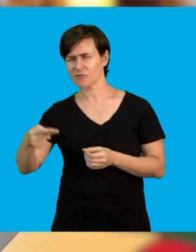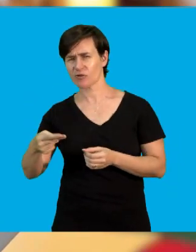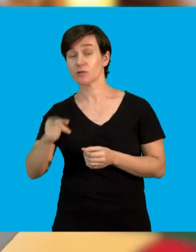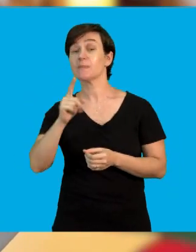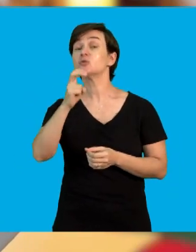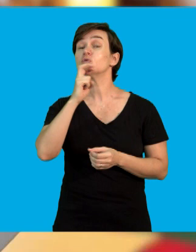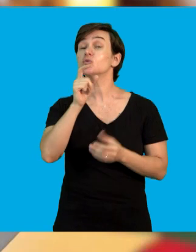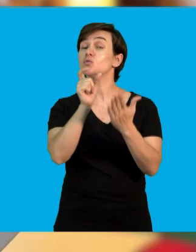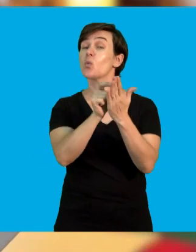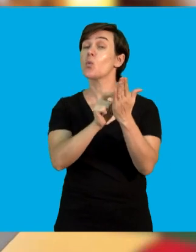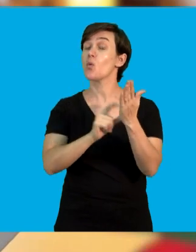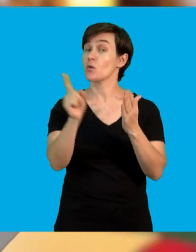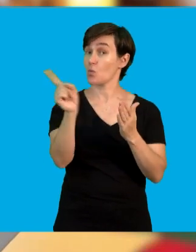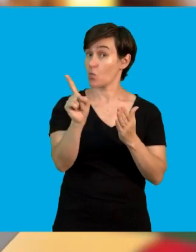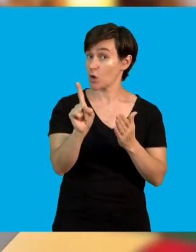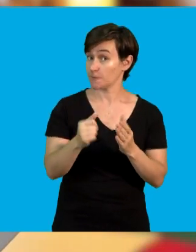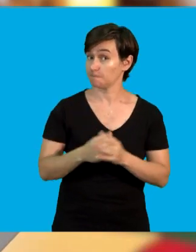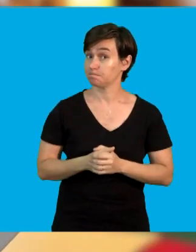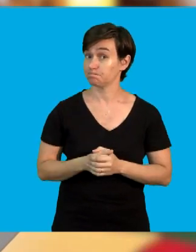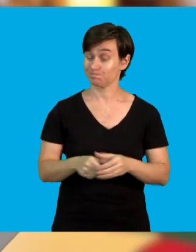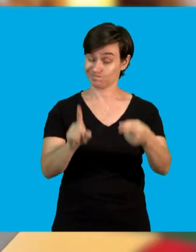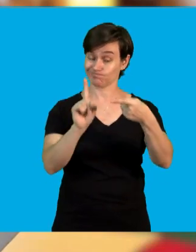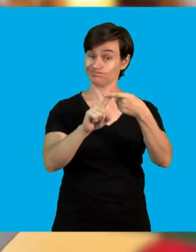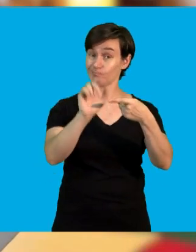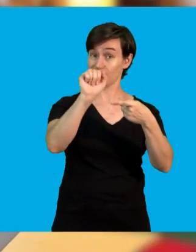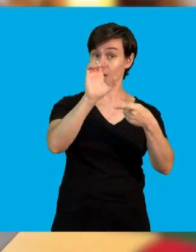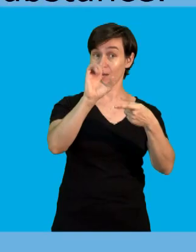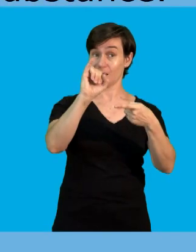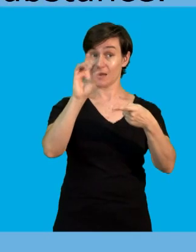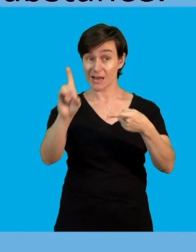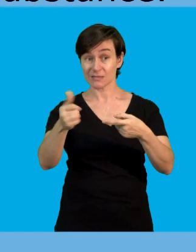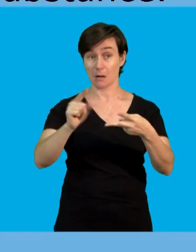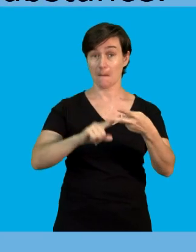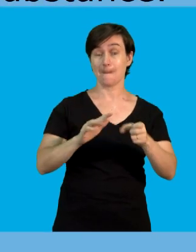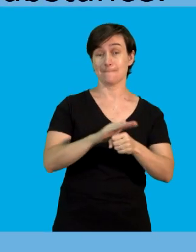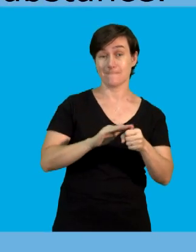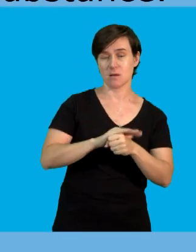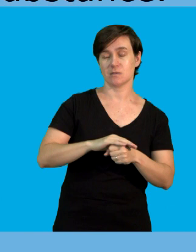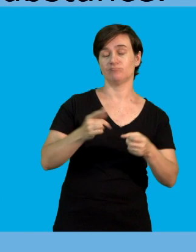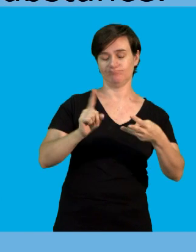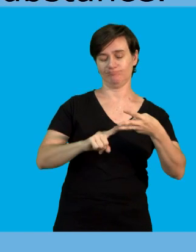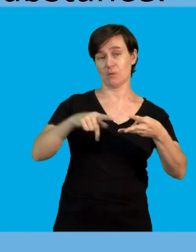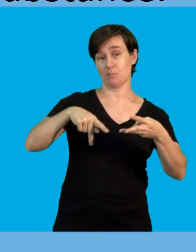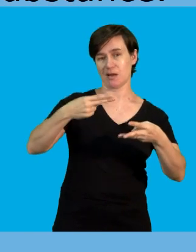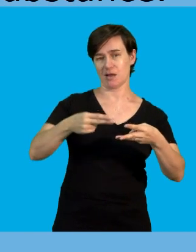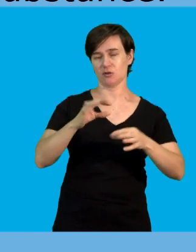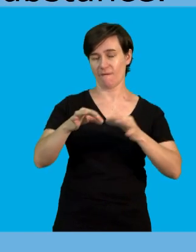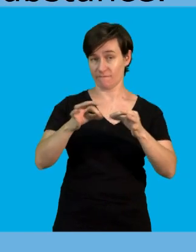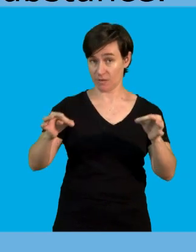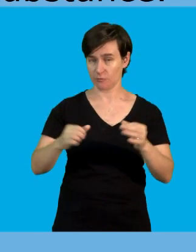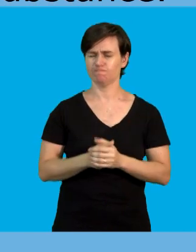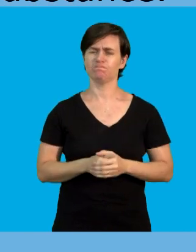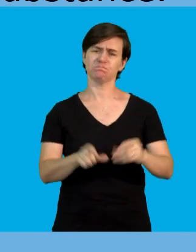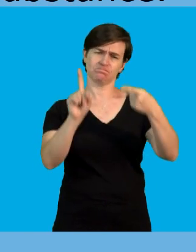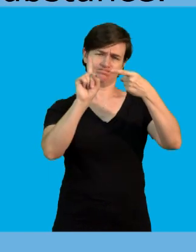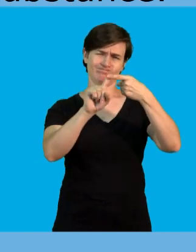to be making use of these following words. For instance, we're going to be making use of acid, base, and pH value to better explain what you're going to be talking